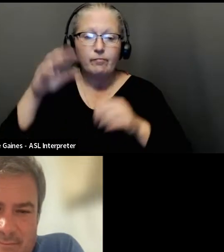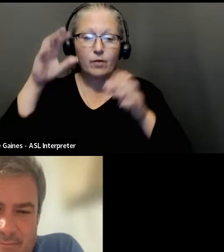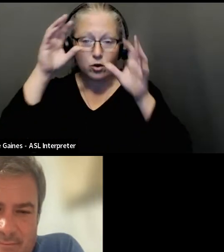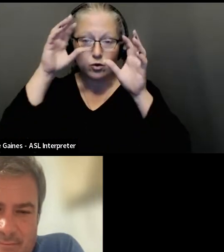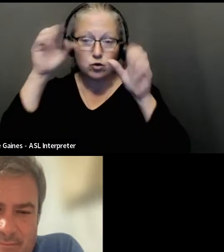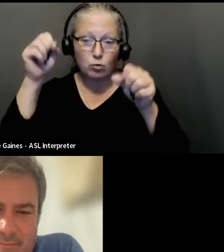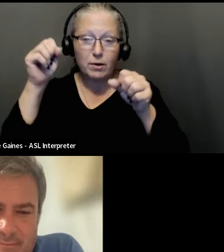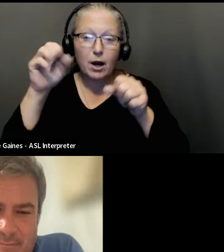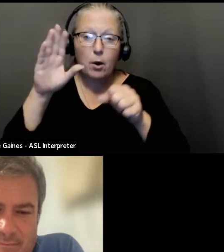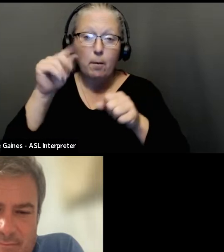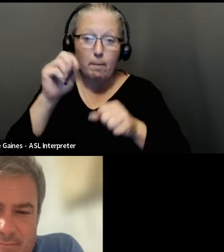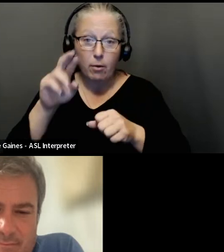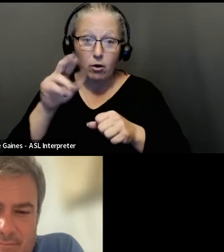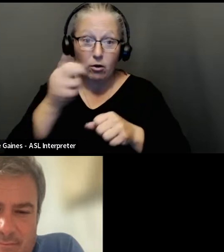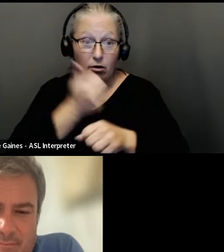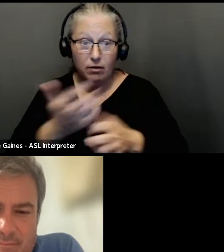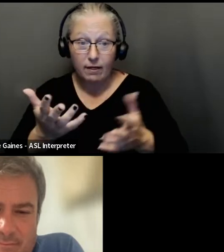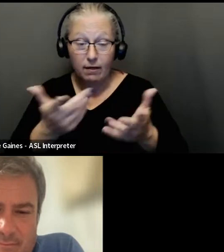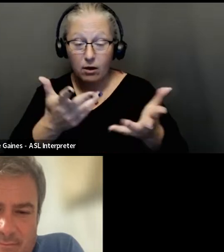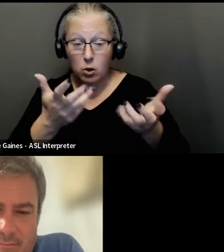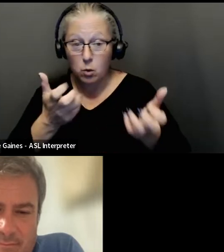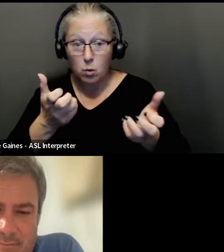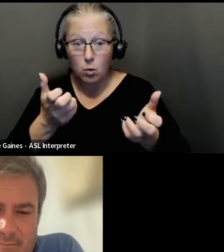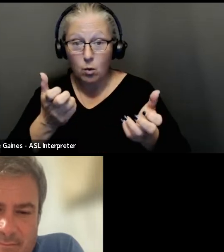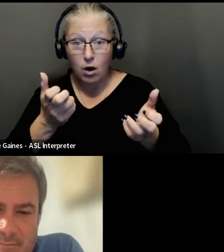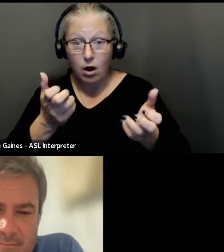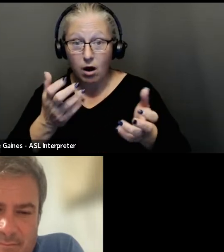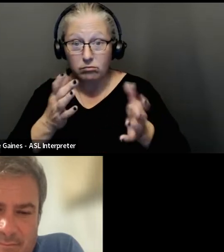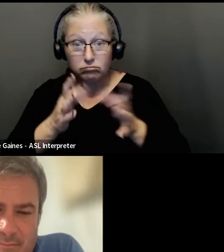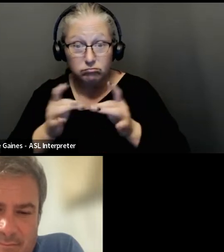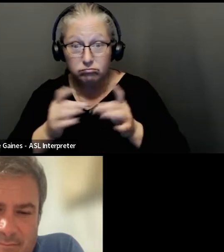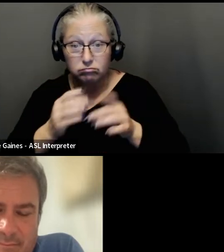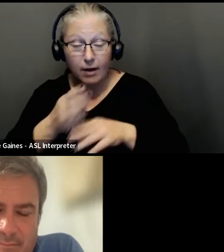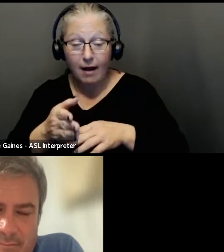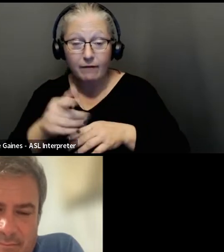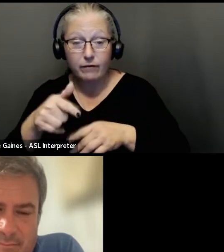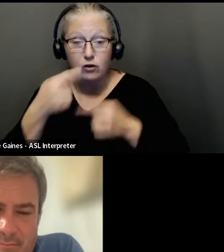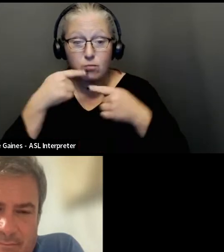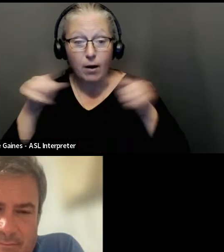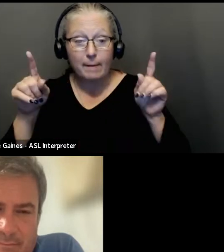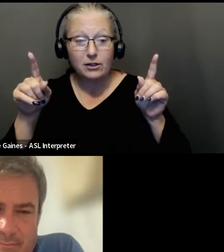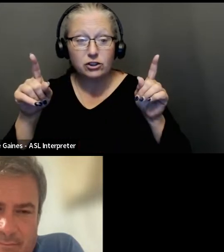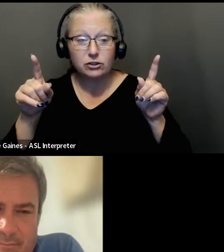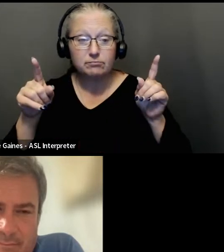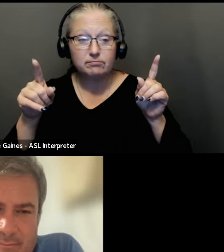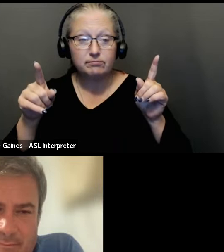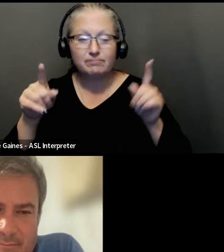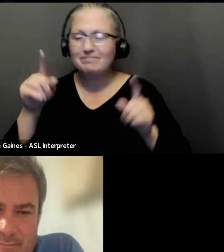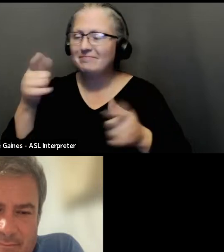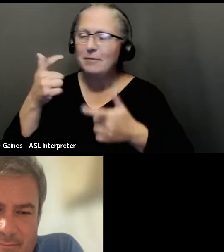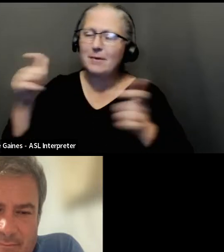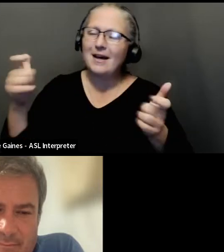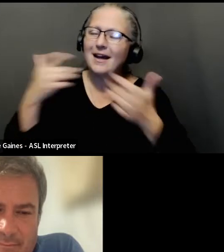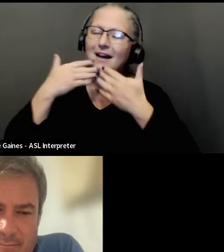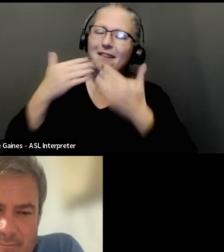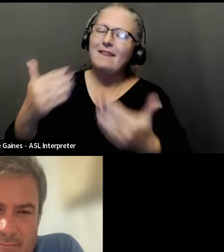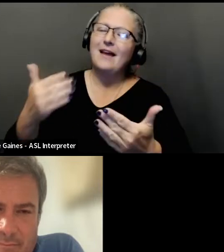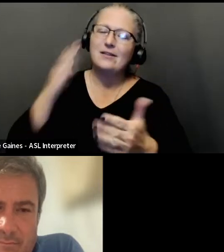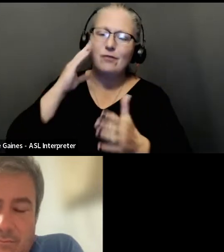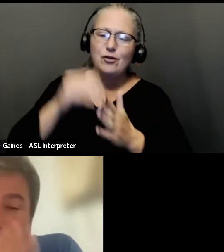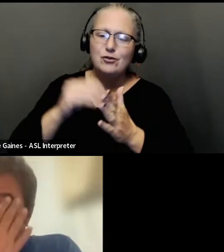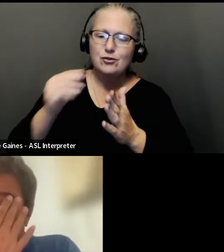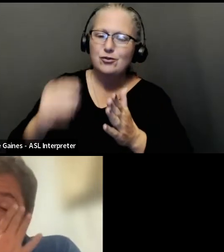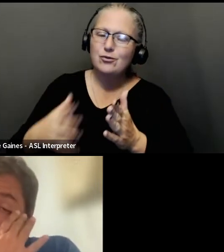is there anything else that you wanted to say or anything after this proclamation? No, just big thanks to our students